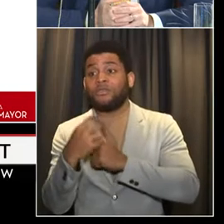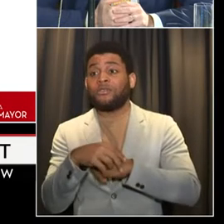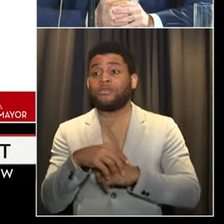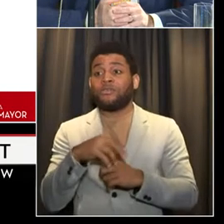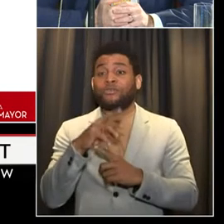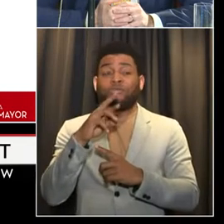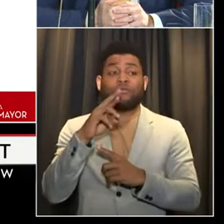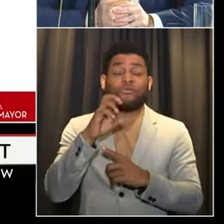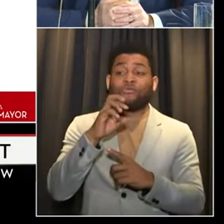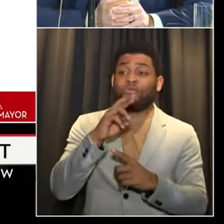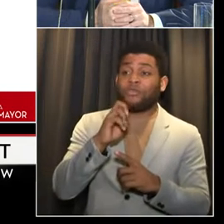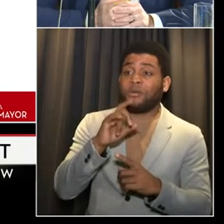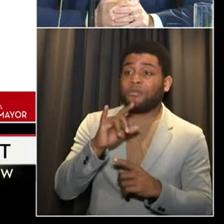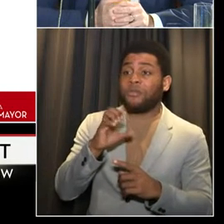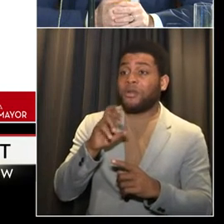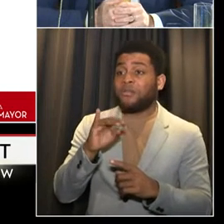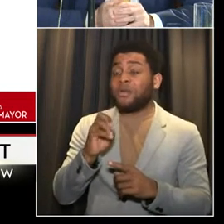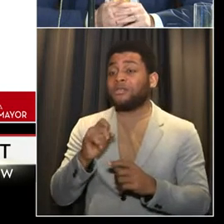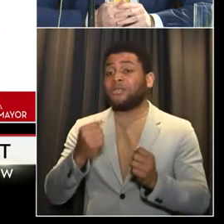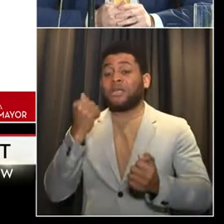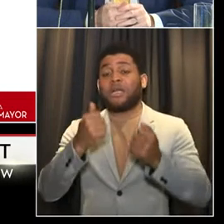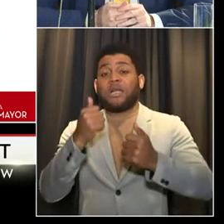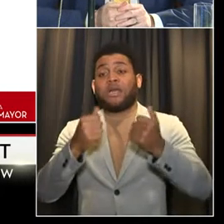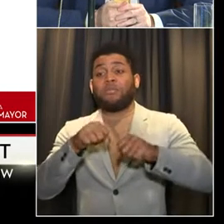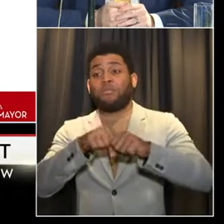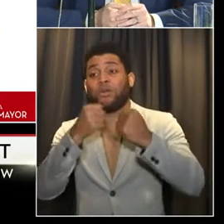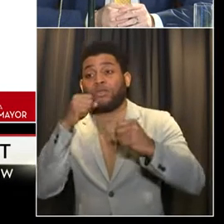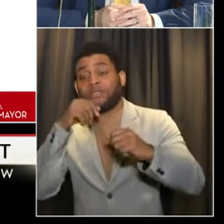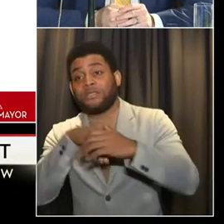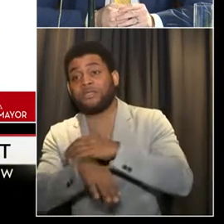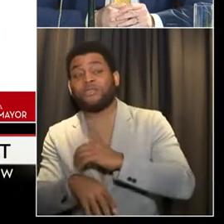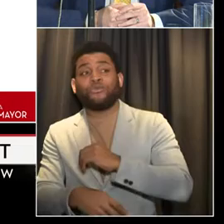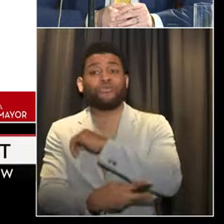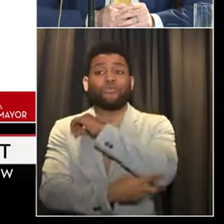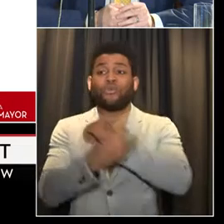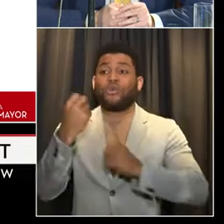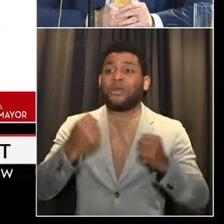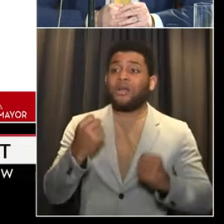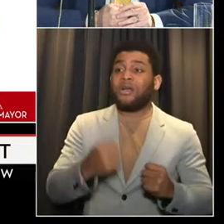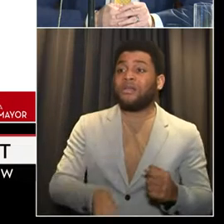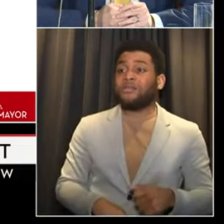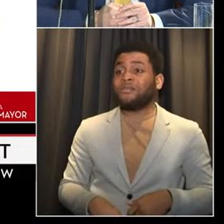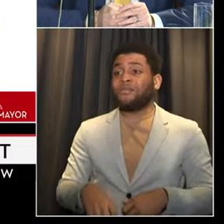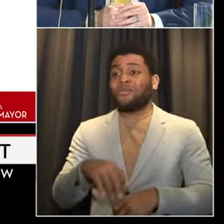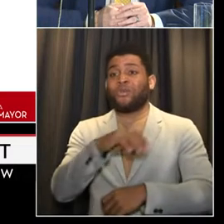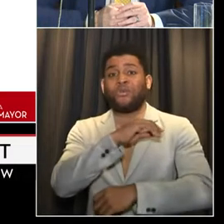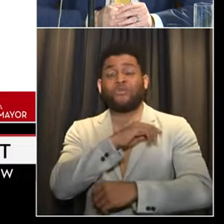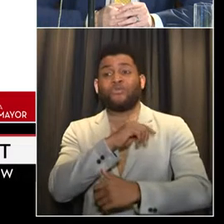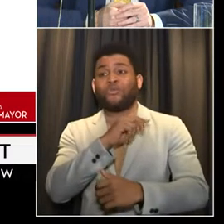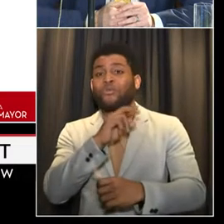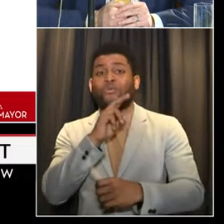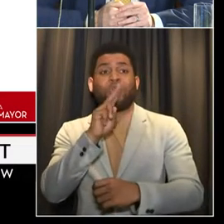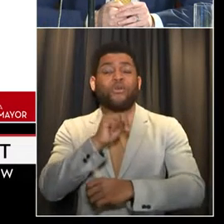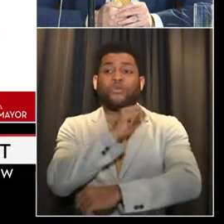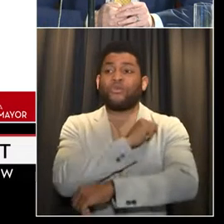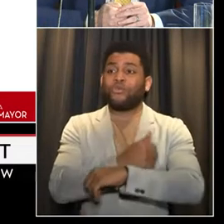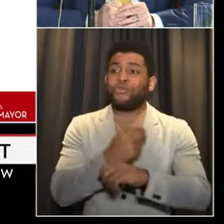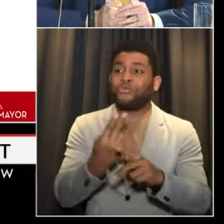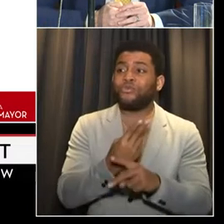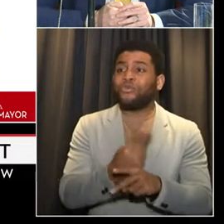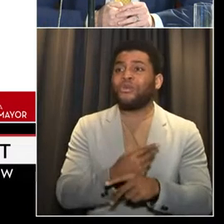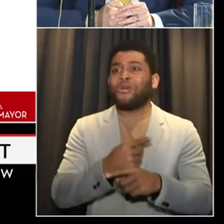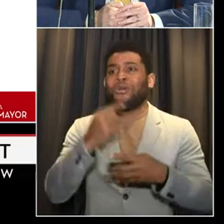car break-ins, stolen cars, unauthorized use of a vehicle, is disproportionately impacted by juveniles perpetrating those